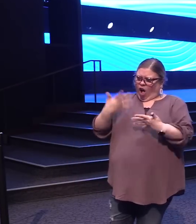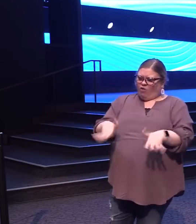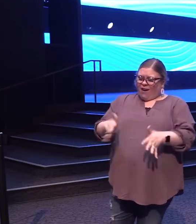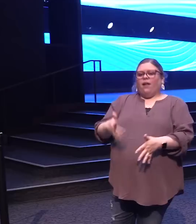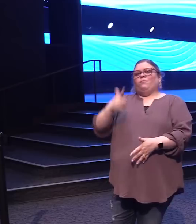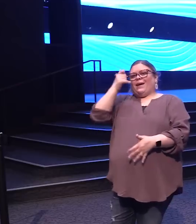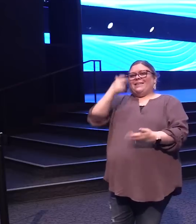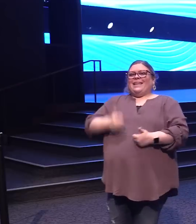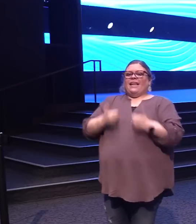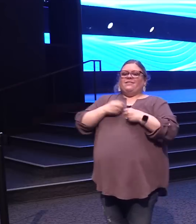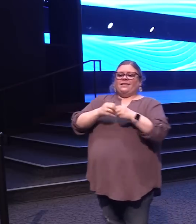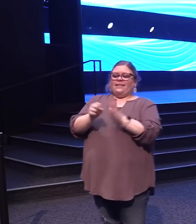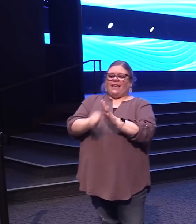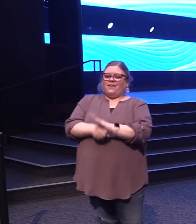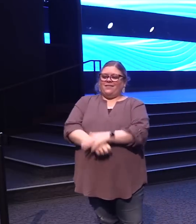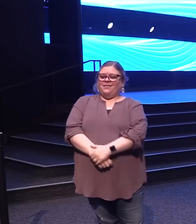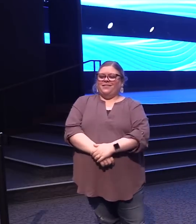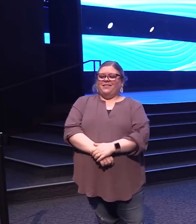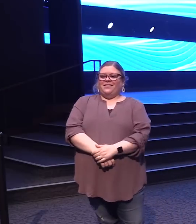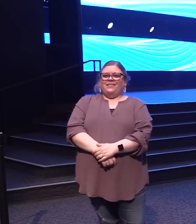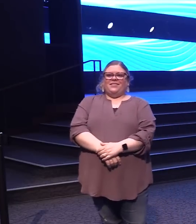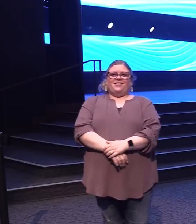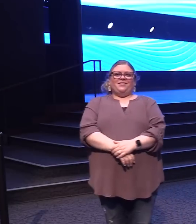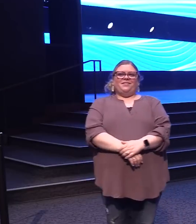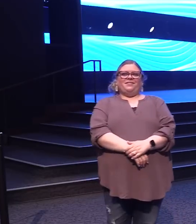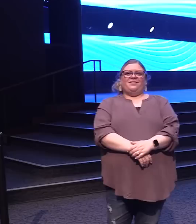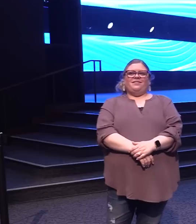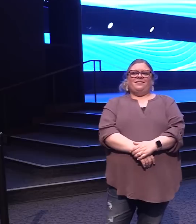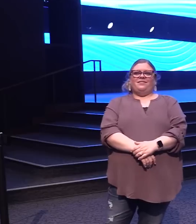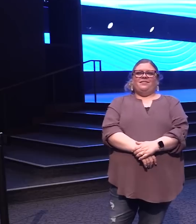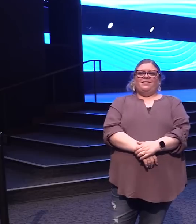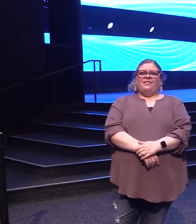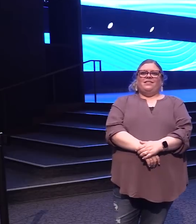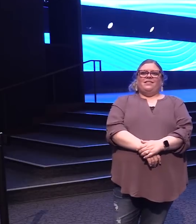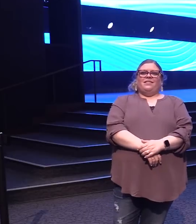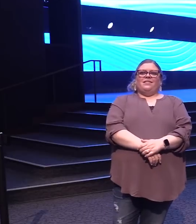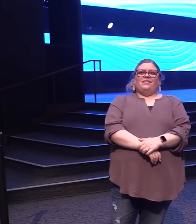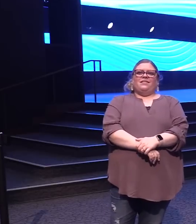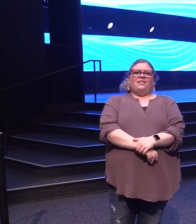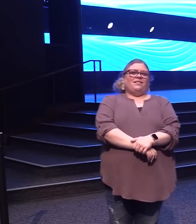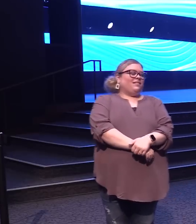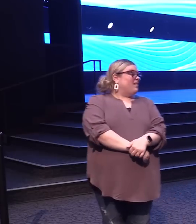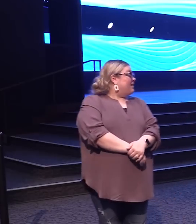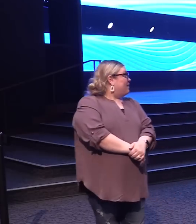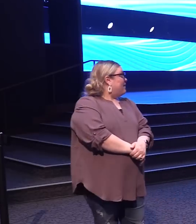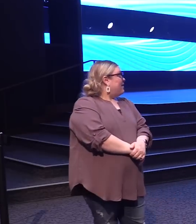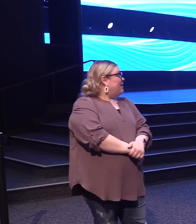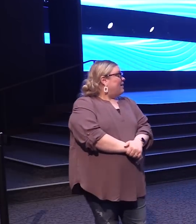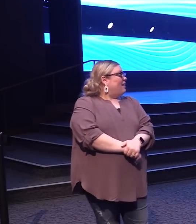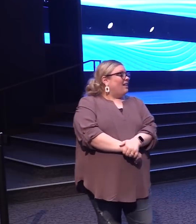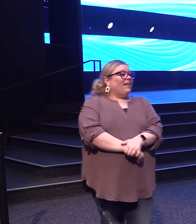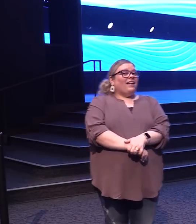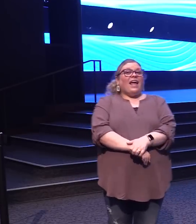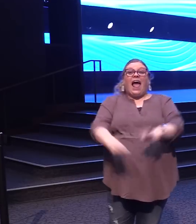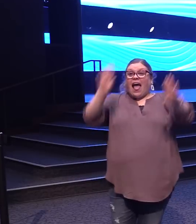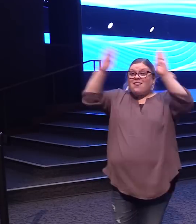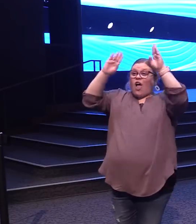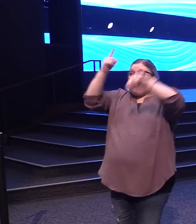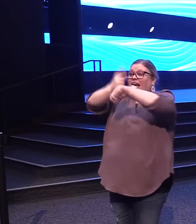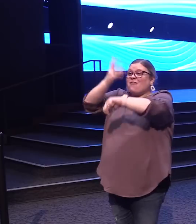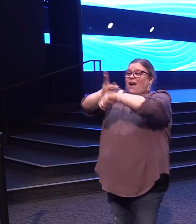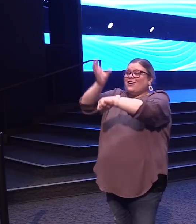Pastor Robert, thank you so much. Thank you so much for having me. Love you. Love you so much. Thank you. Hey, Gateway